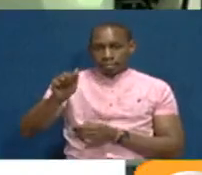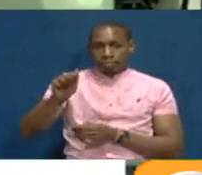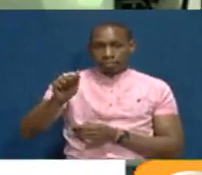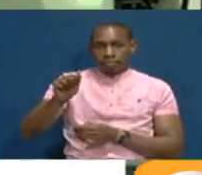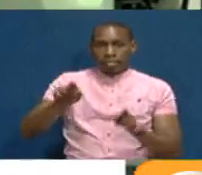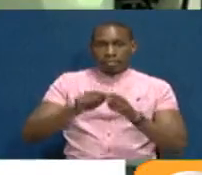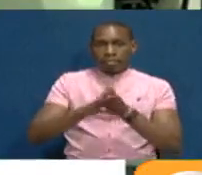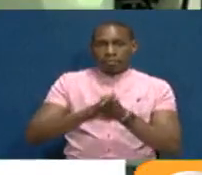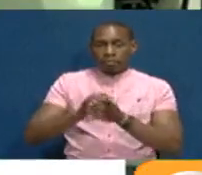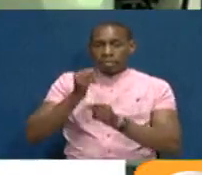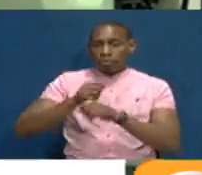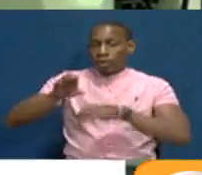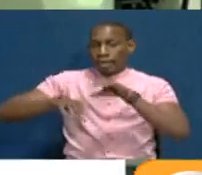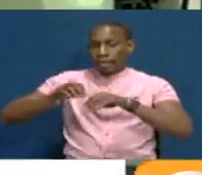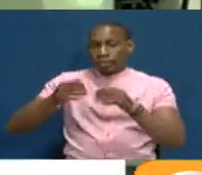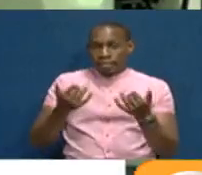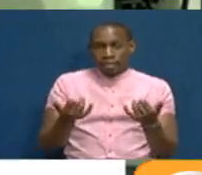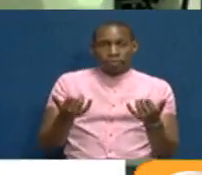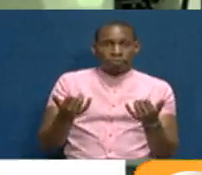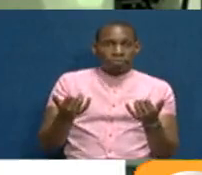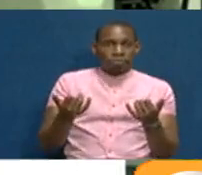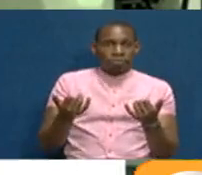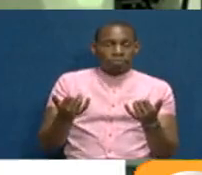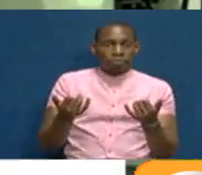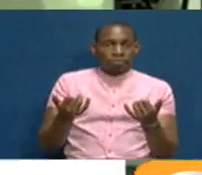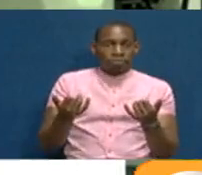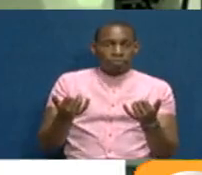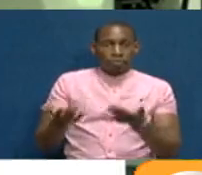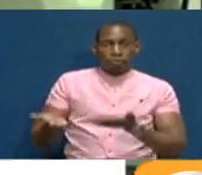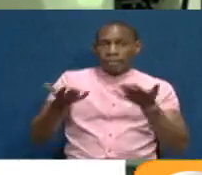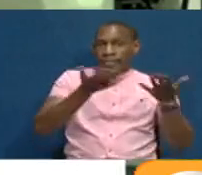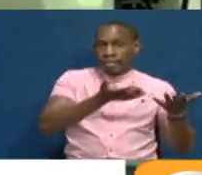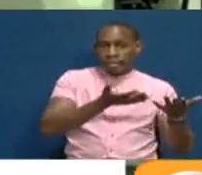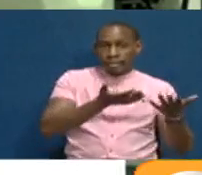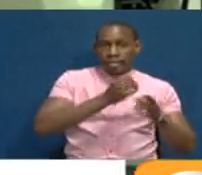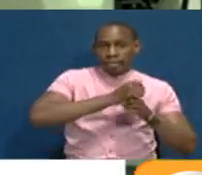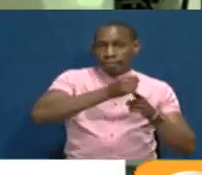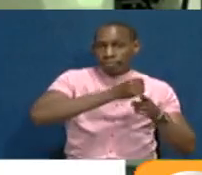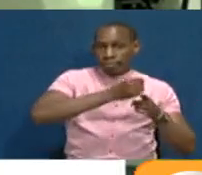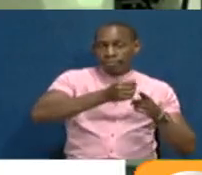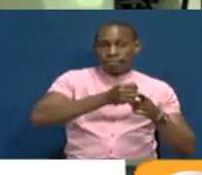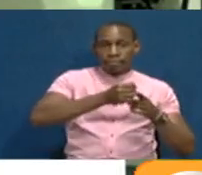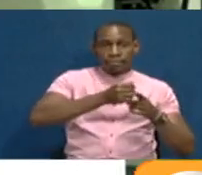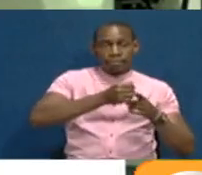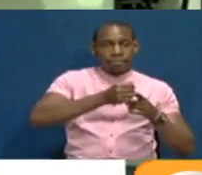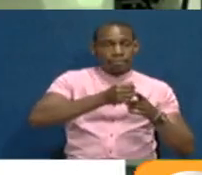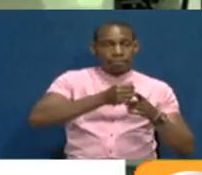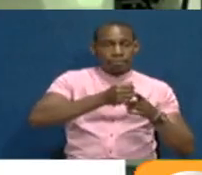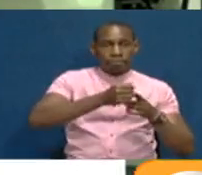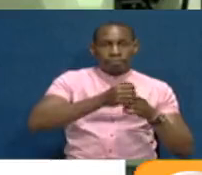cows. Okay? So we deliver sperms into